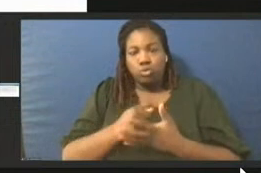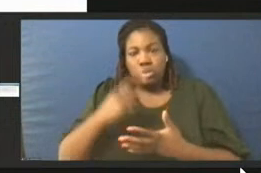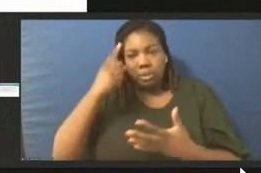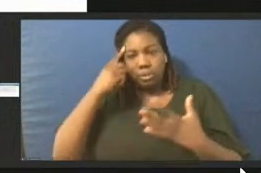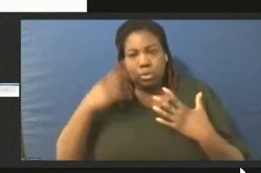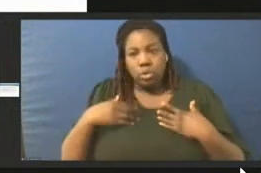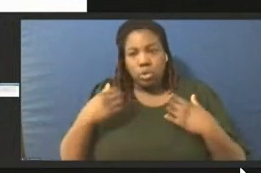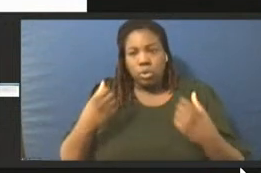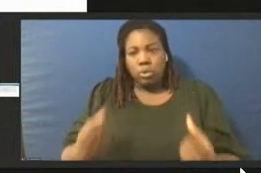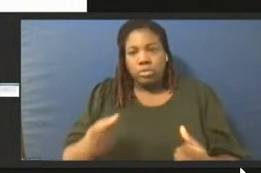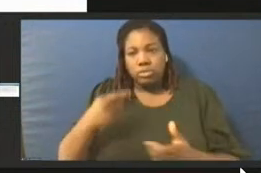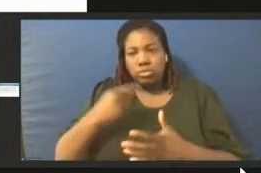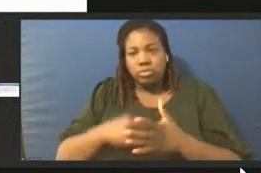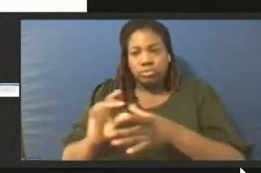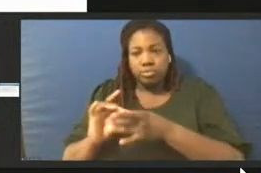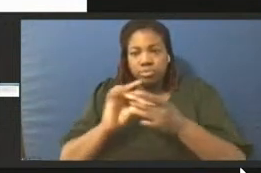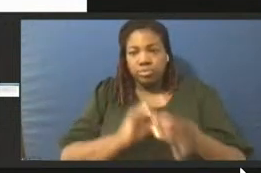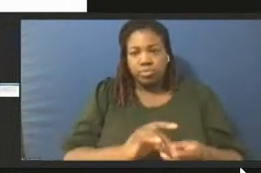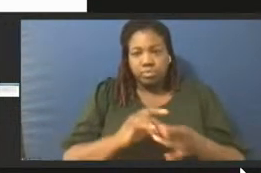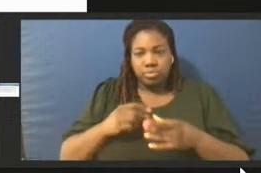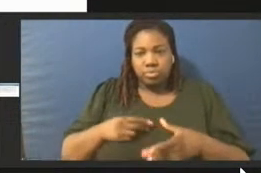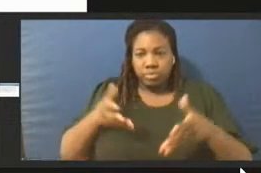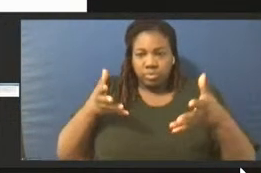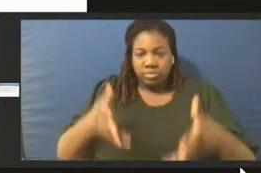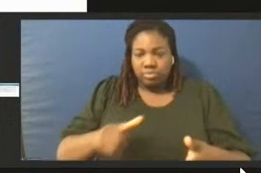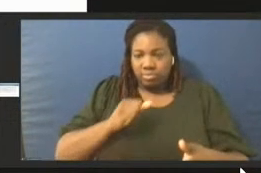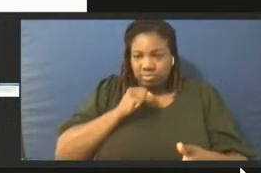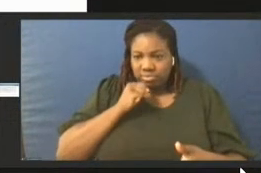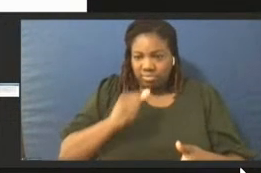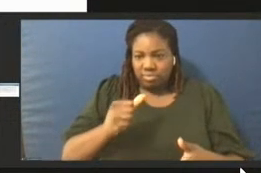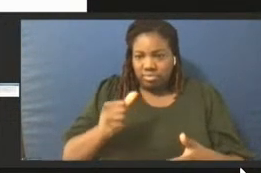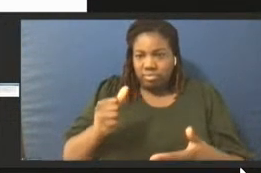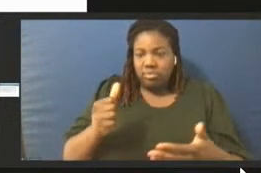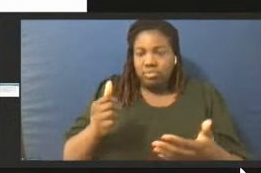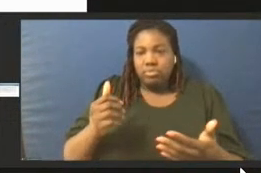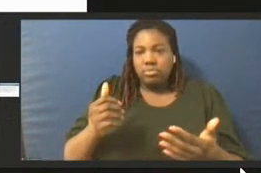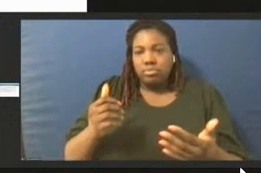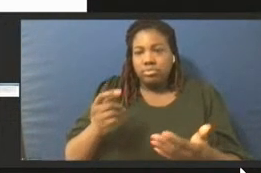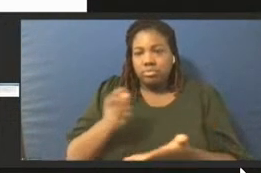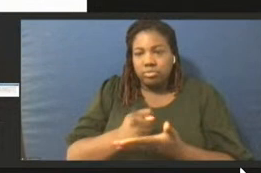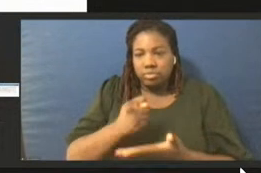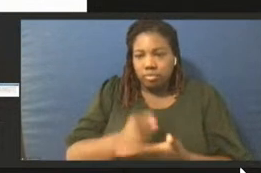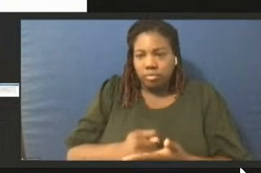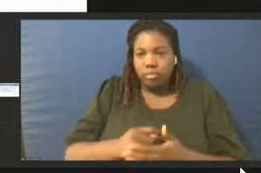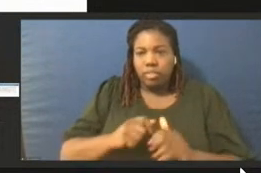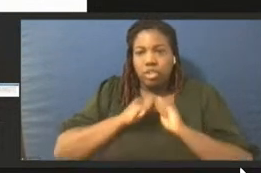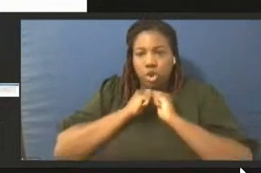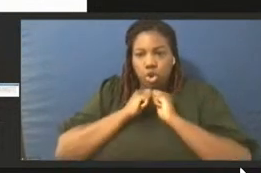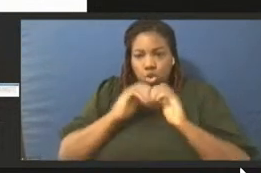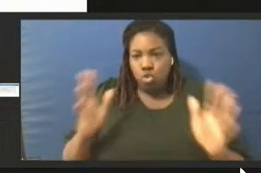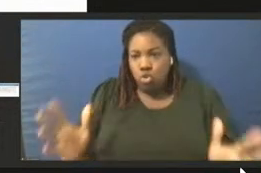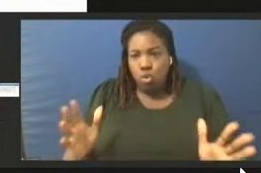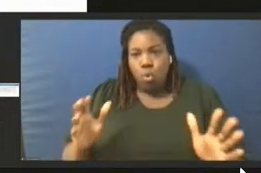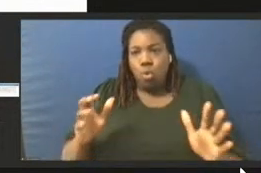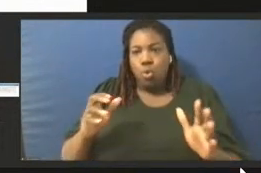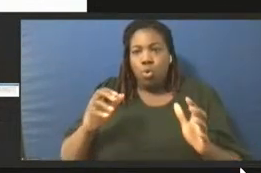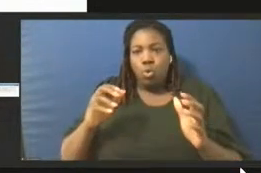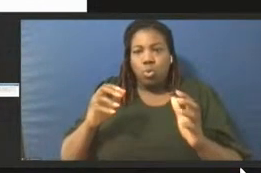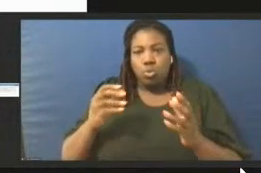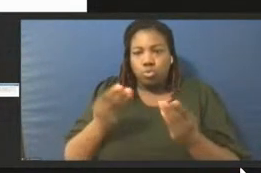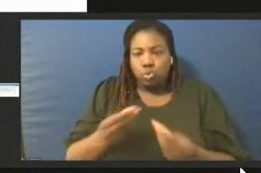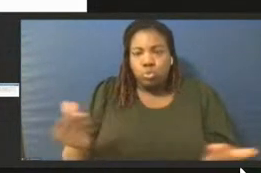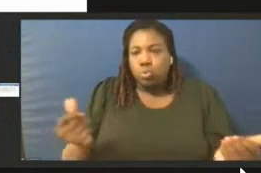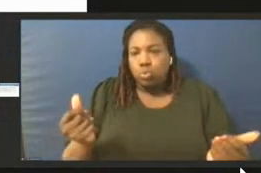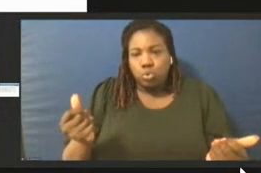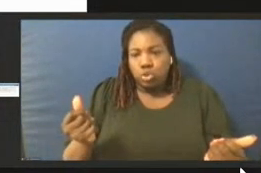costs associated with leaving it untreated. We need to recognize there are no cookie cutter solutions, and it's going